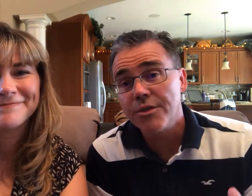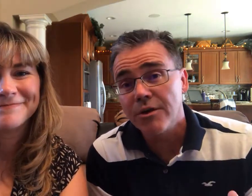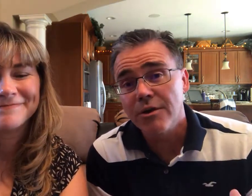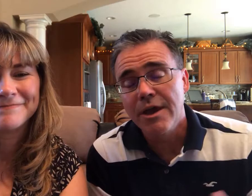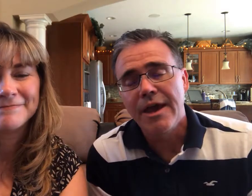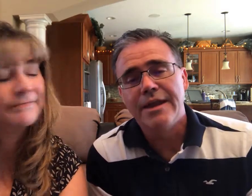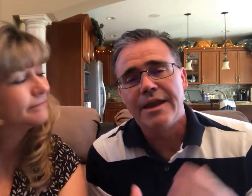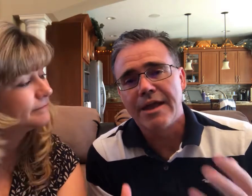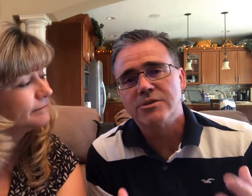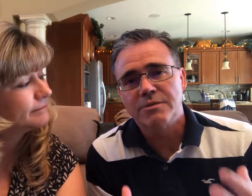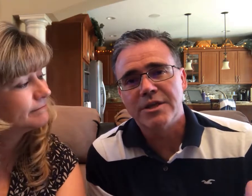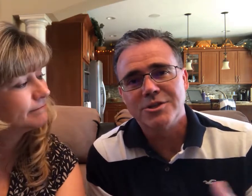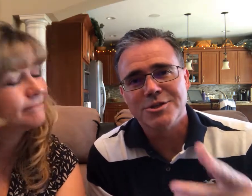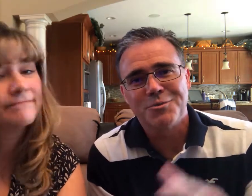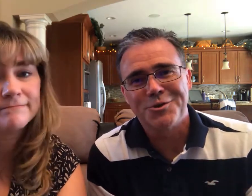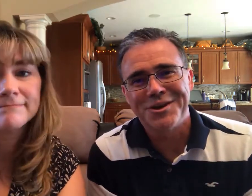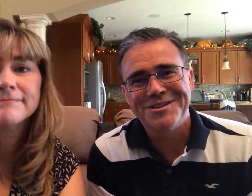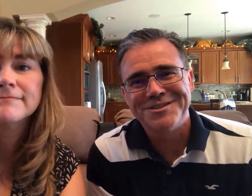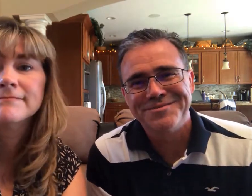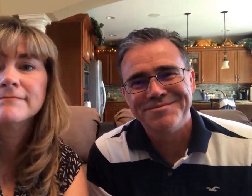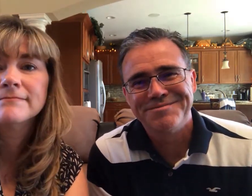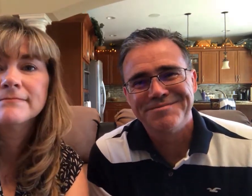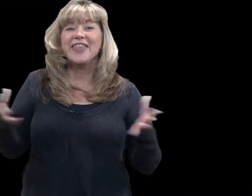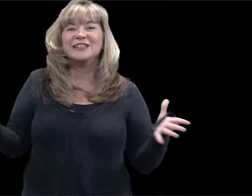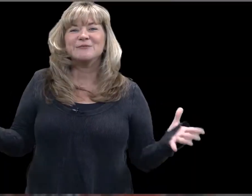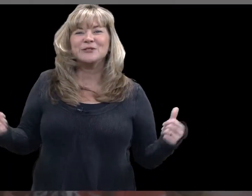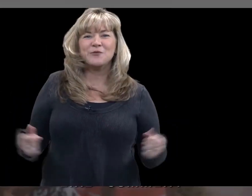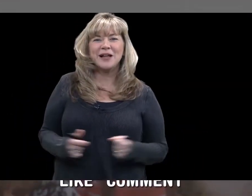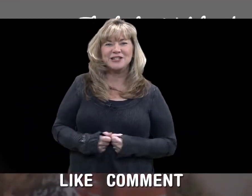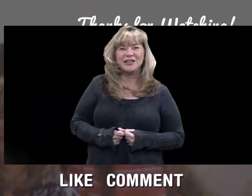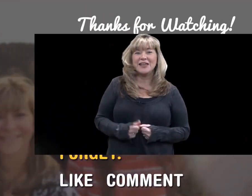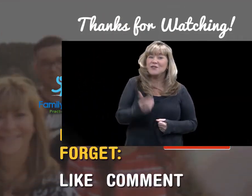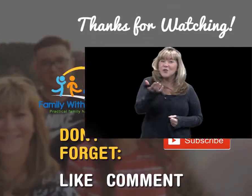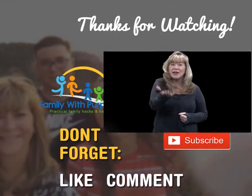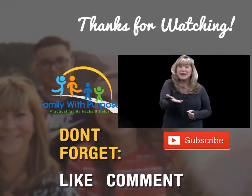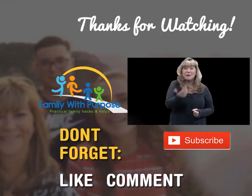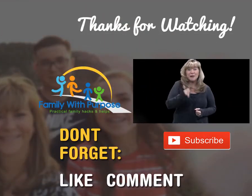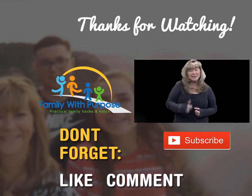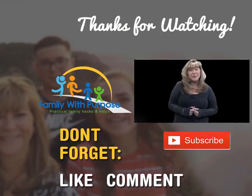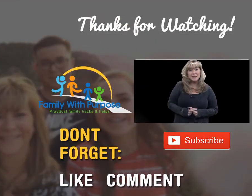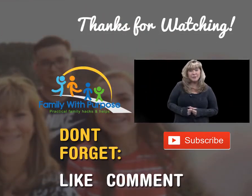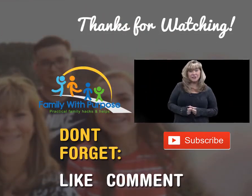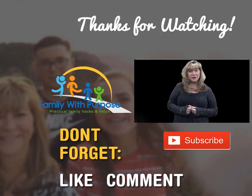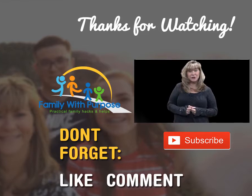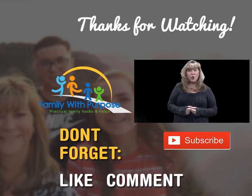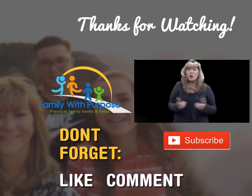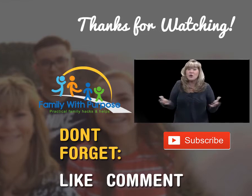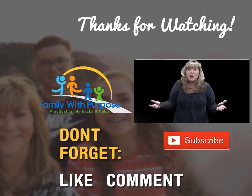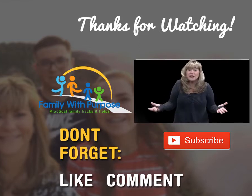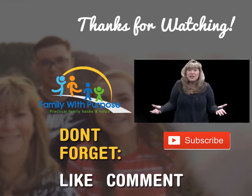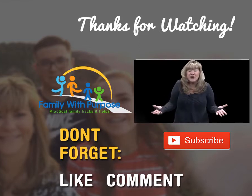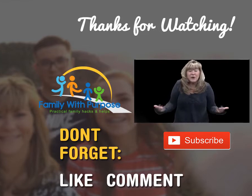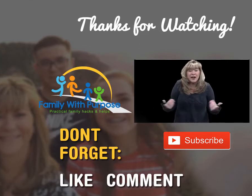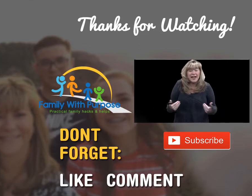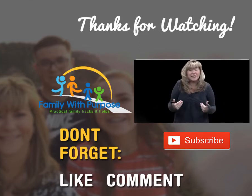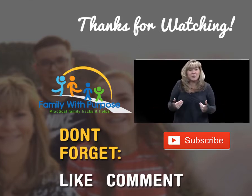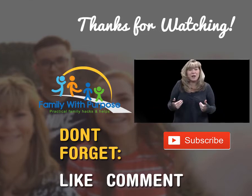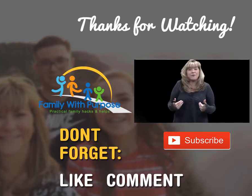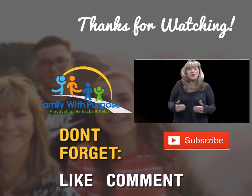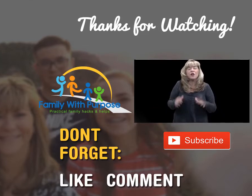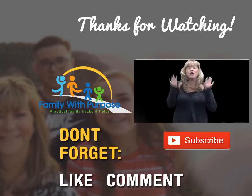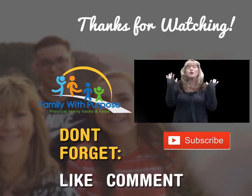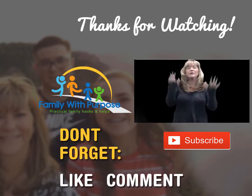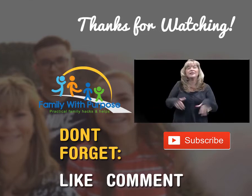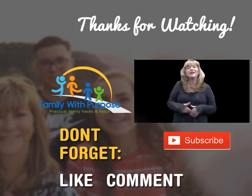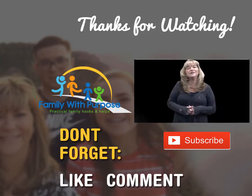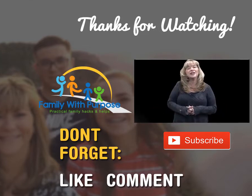to be healthier and enhance the relationship with your kids. Thanks so much for watching. If you want to hear about something in particular or you want to share how our hacks were